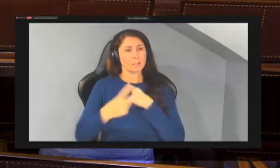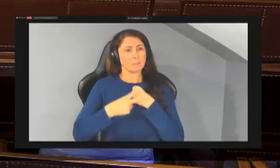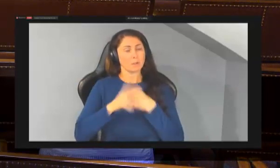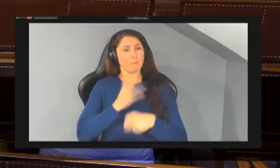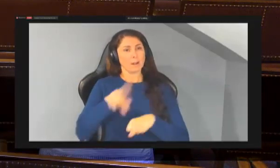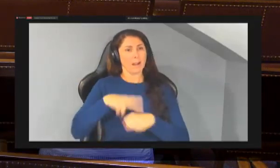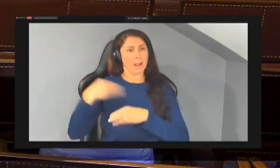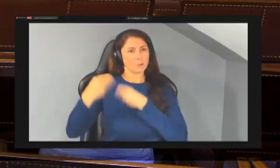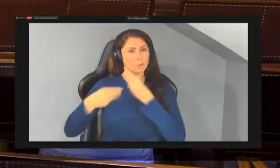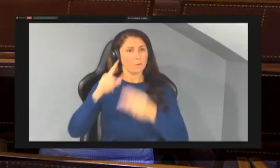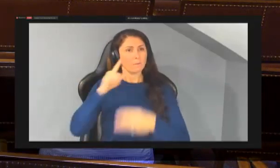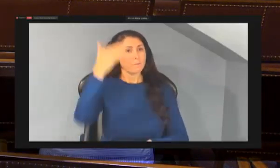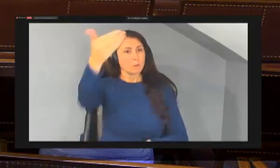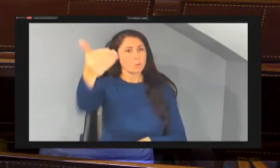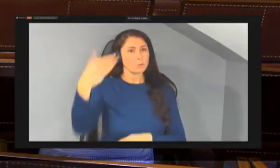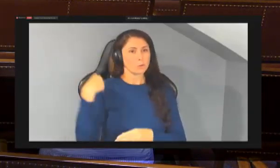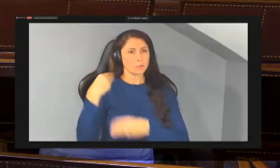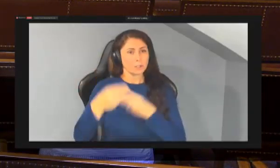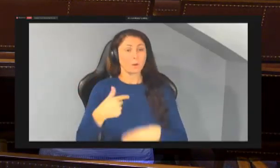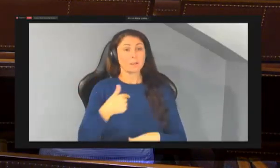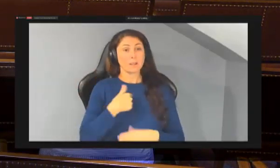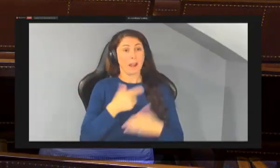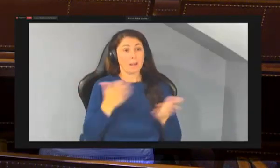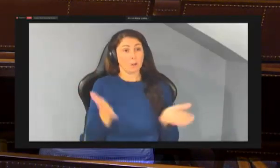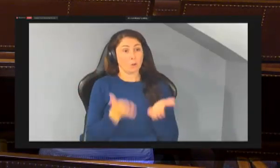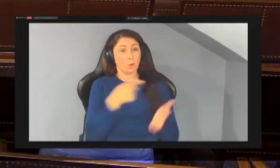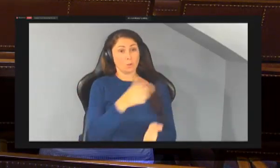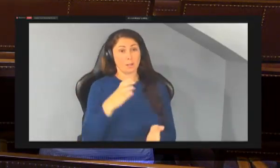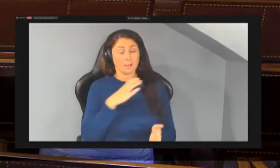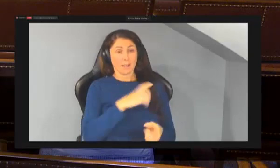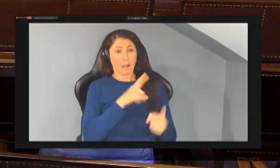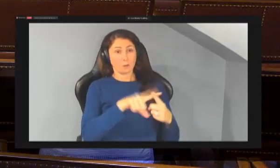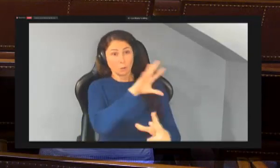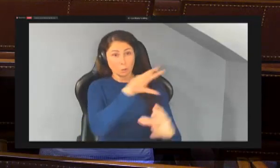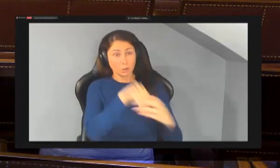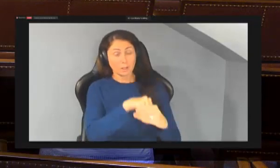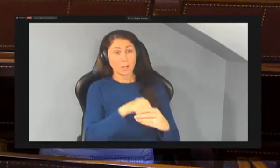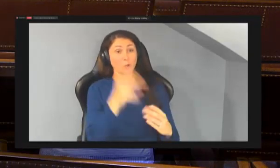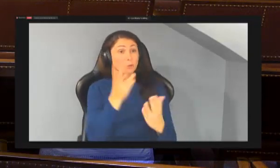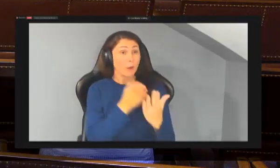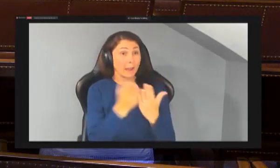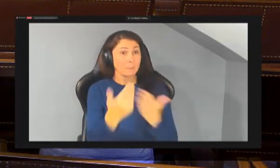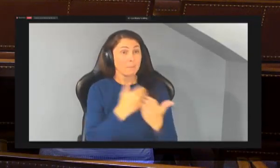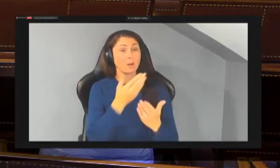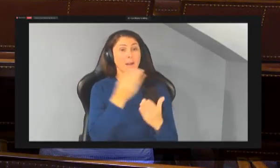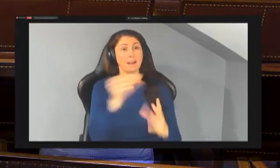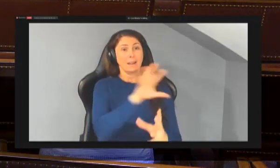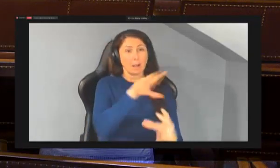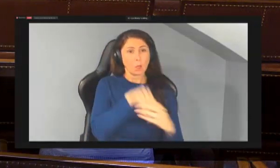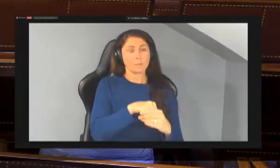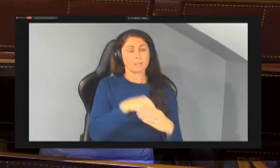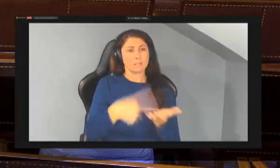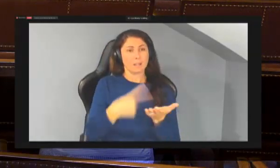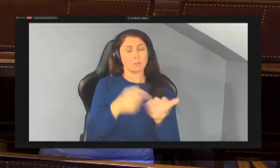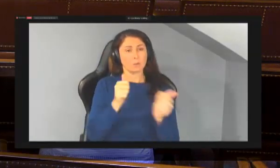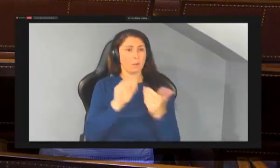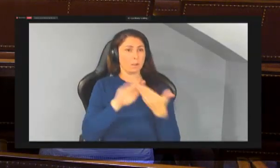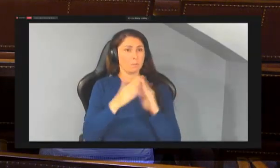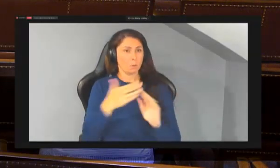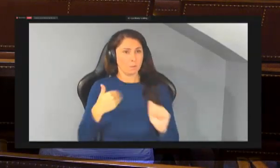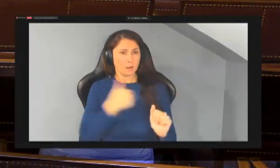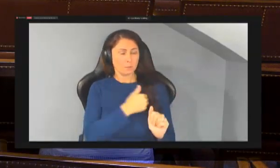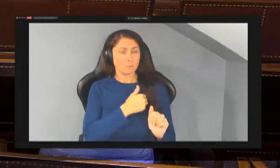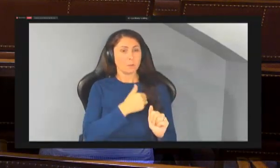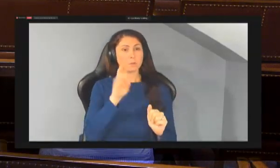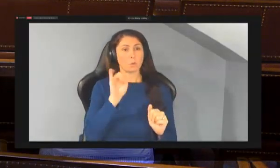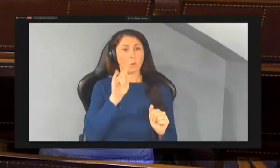generations. I encourage the council to engage in transparent and inclusive discussions with community members,